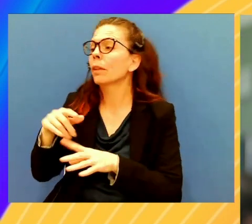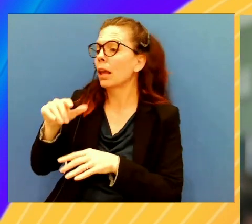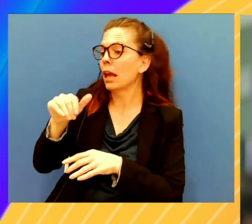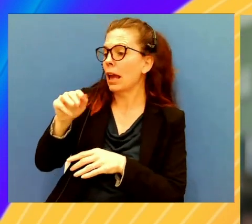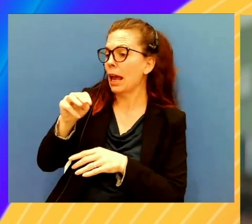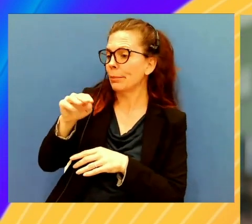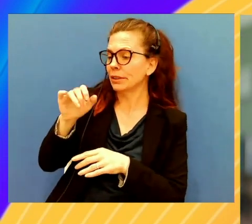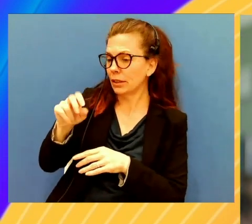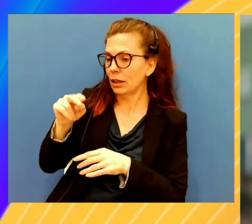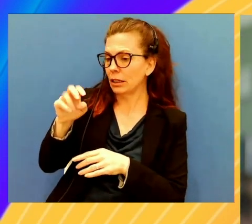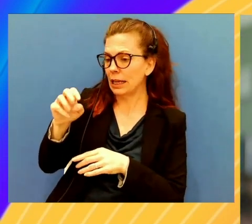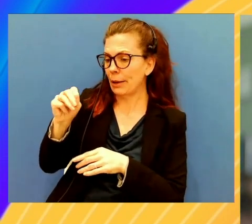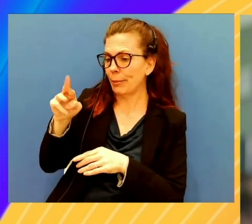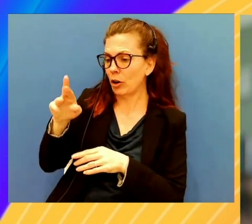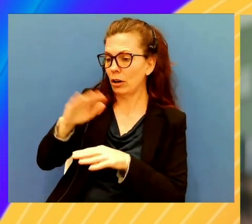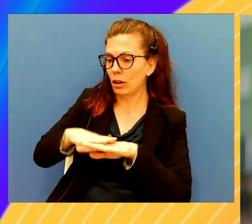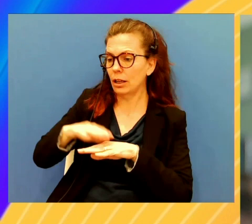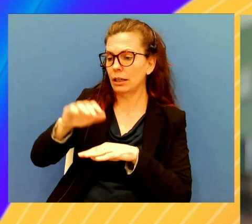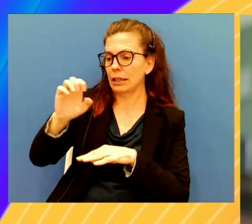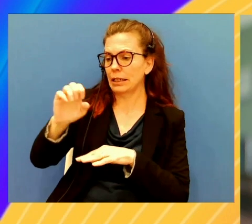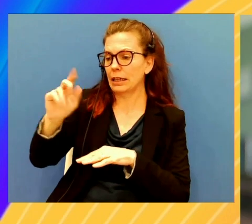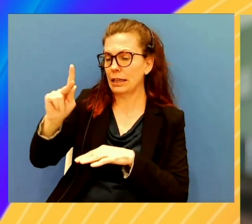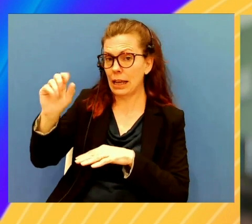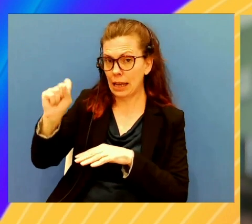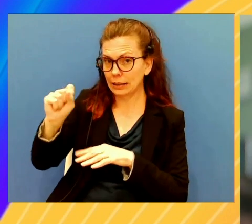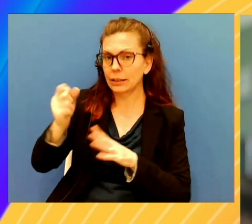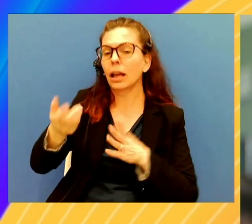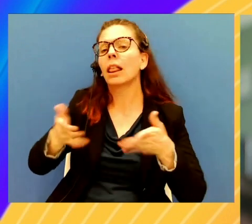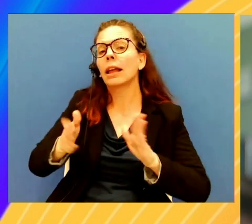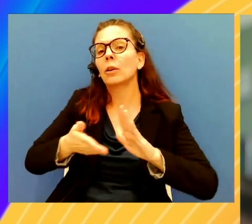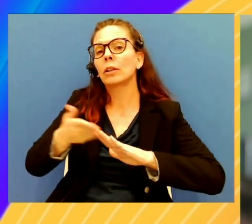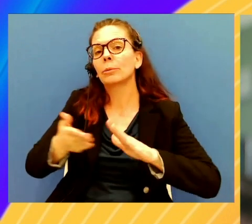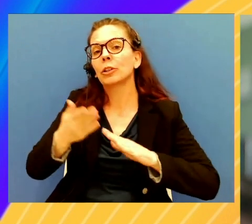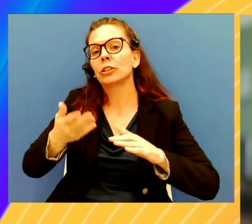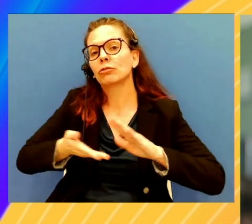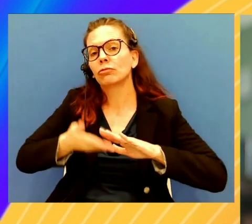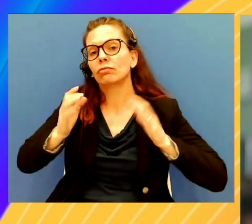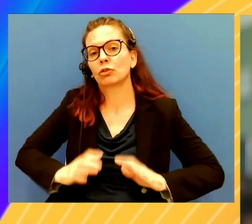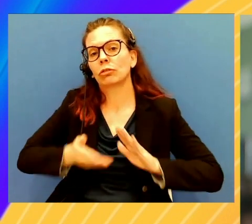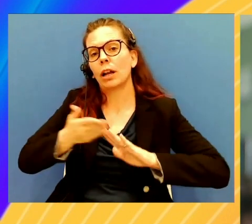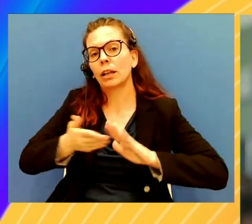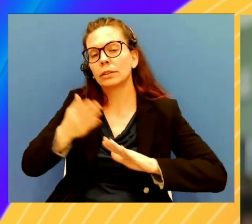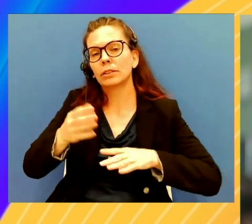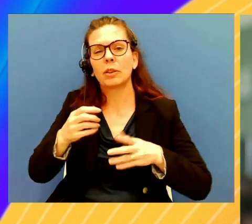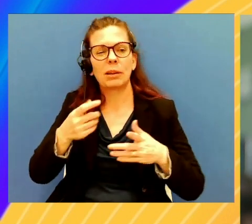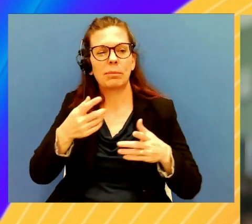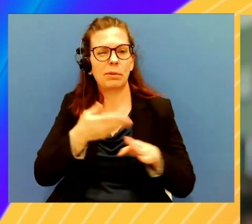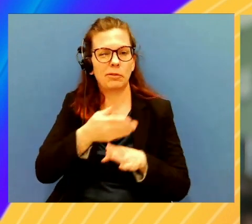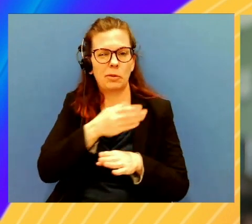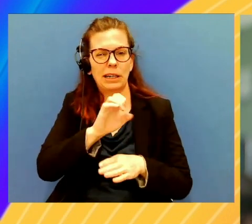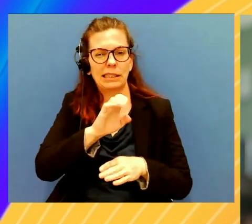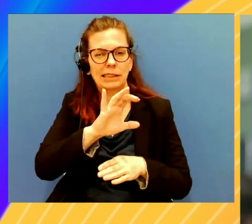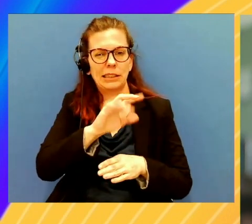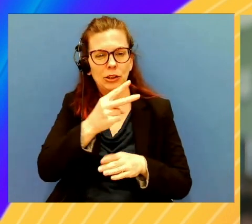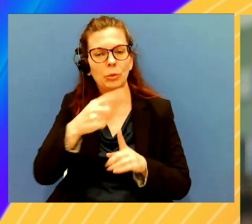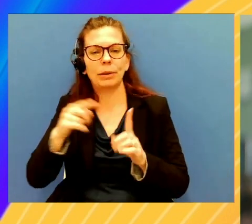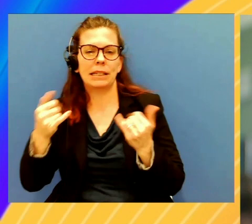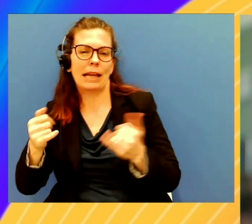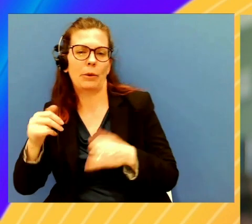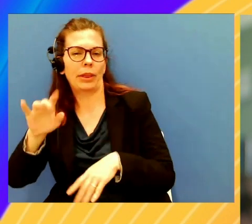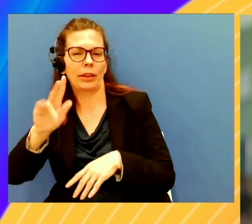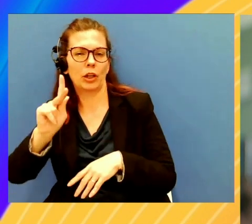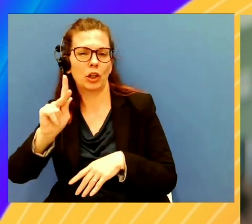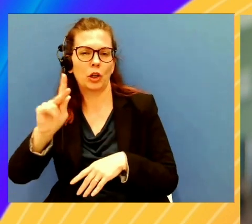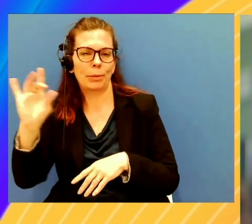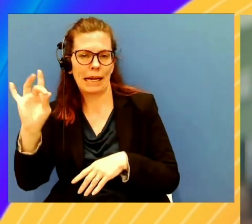on EKS allows customers to run workloads that they would typically run on EC2, but in Kubernetes fashion, in Kubernetes clusters. Sure.